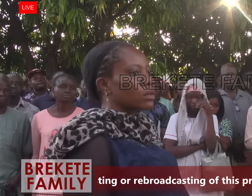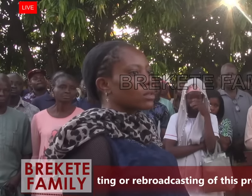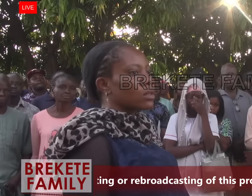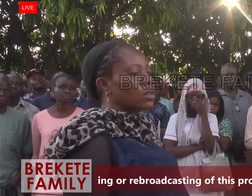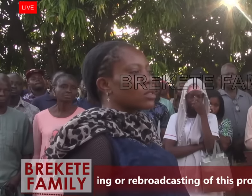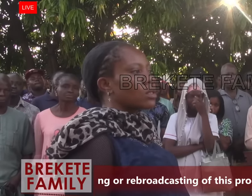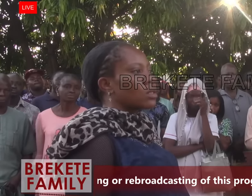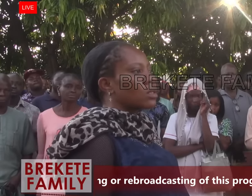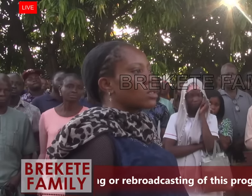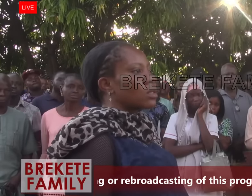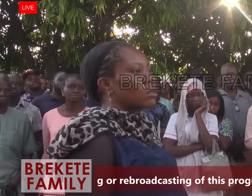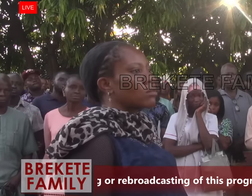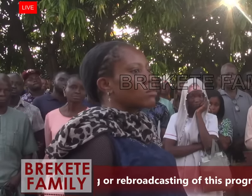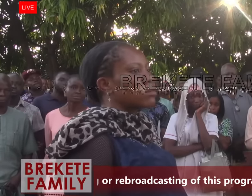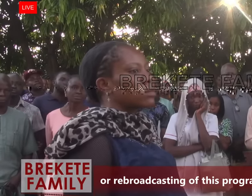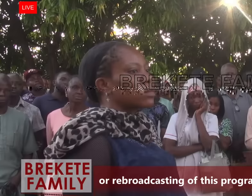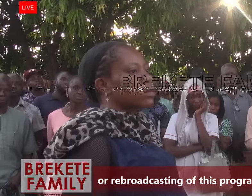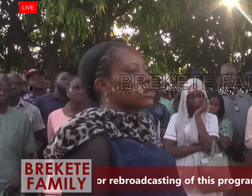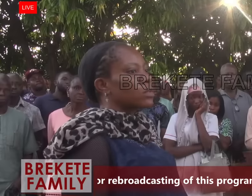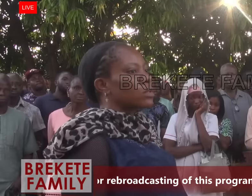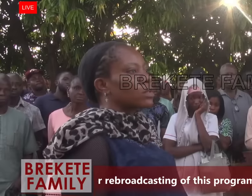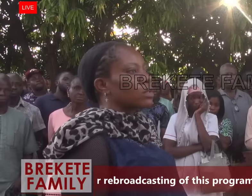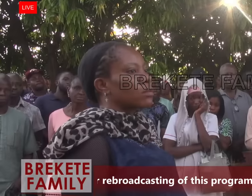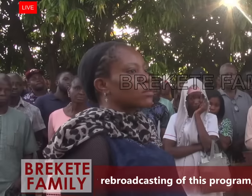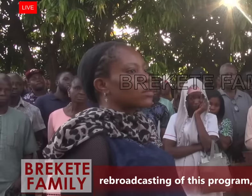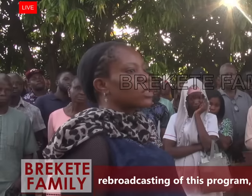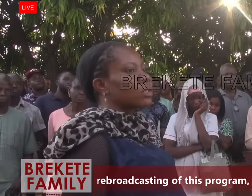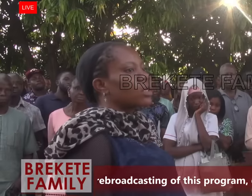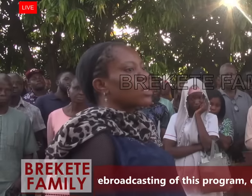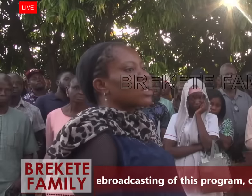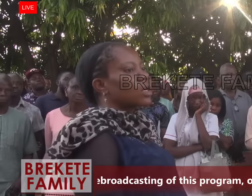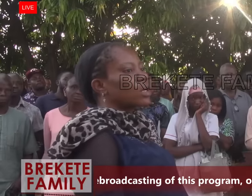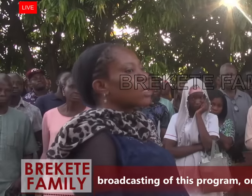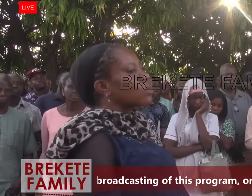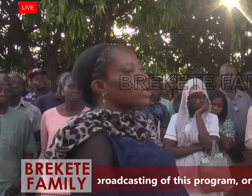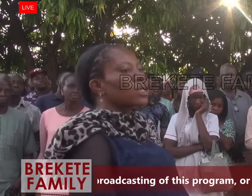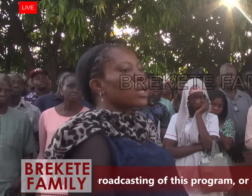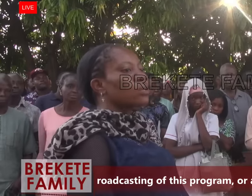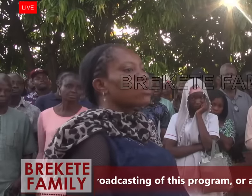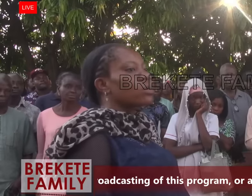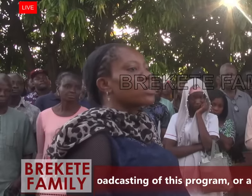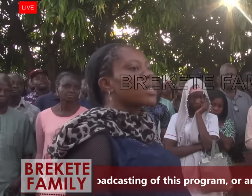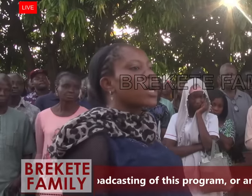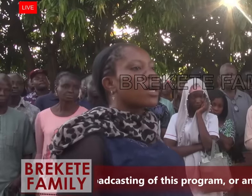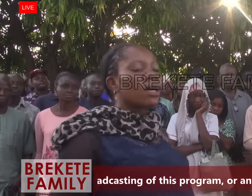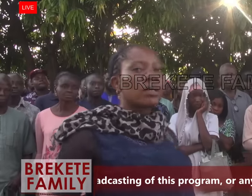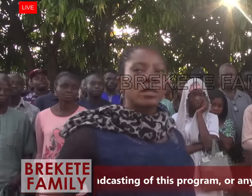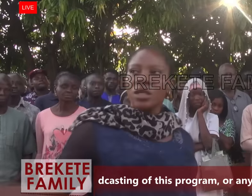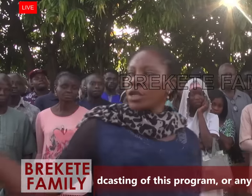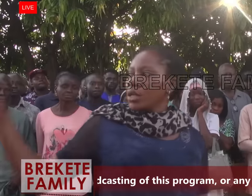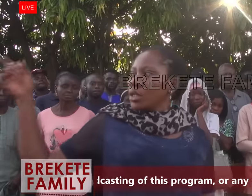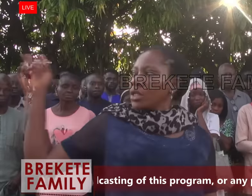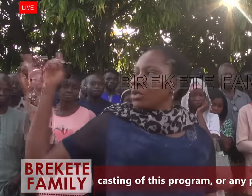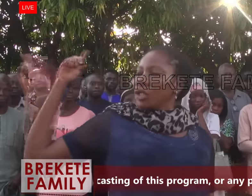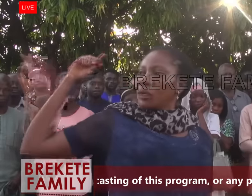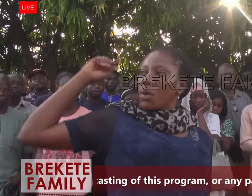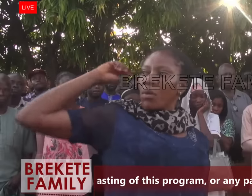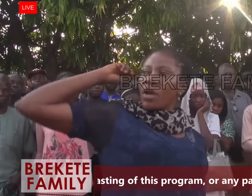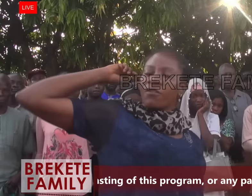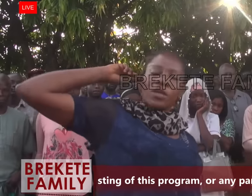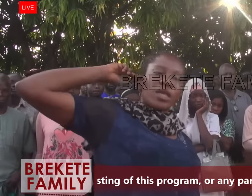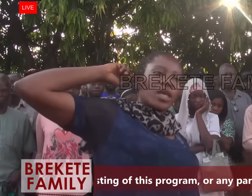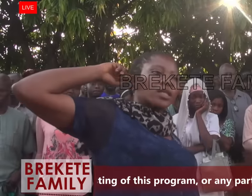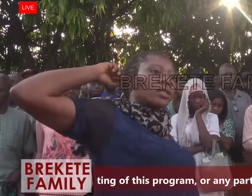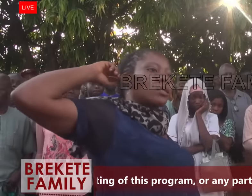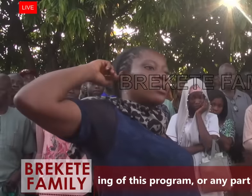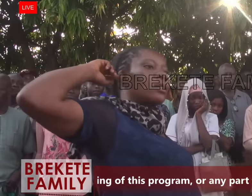go go bring her but that be tomorrow you get at all the